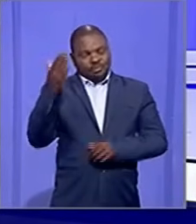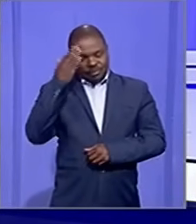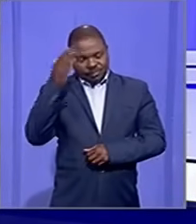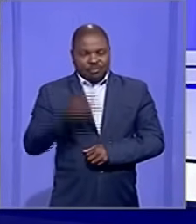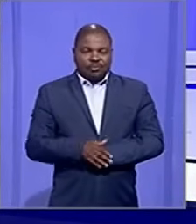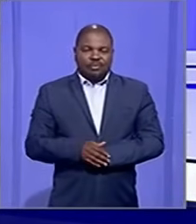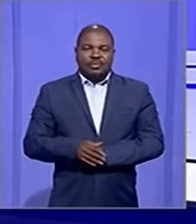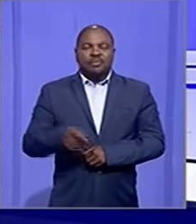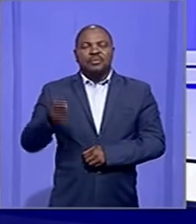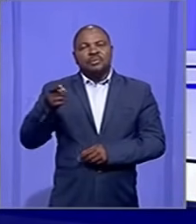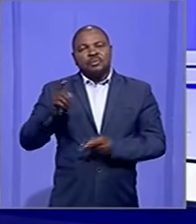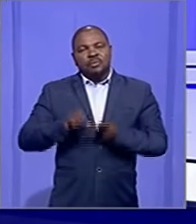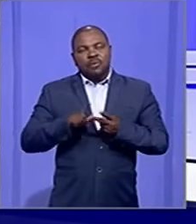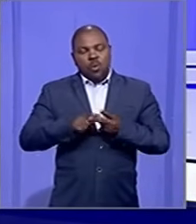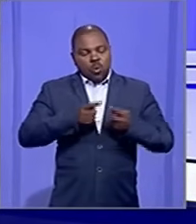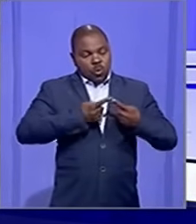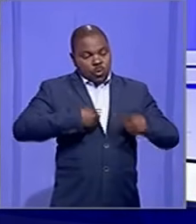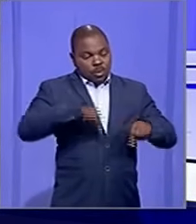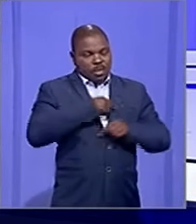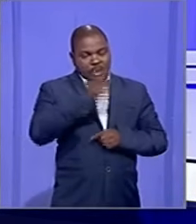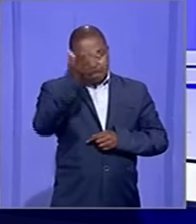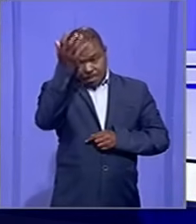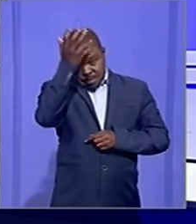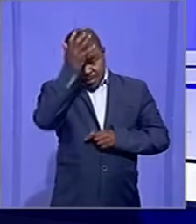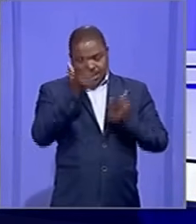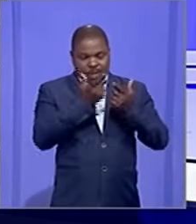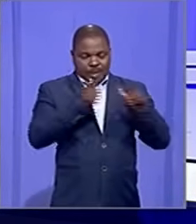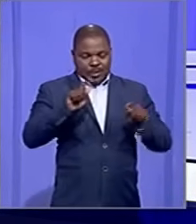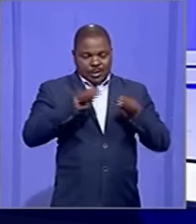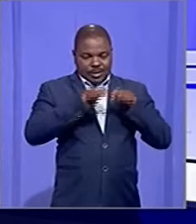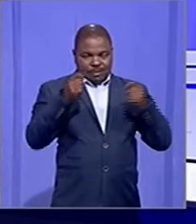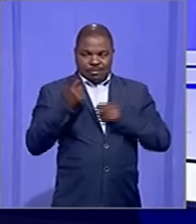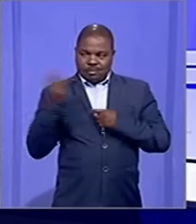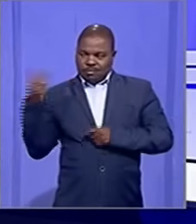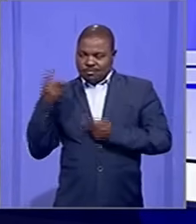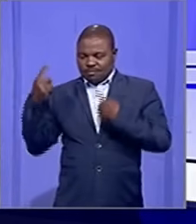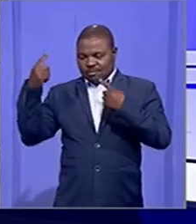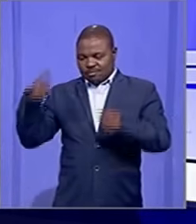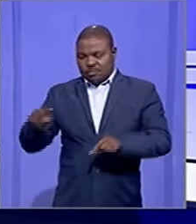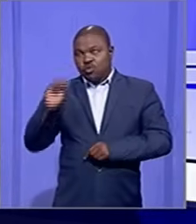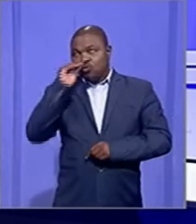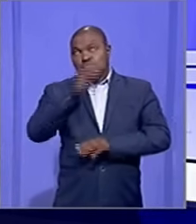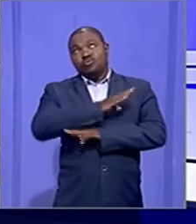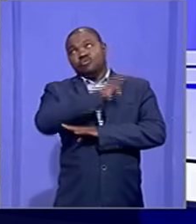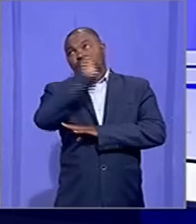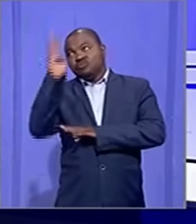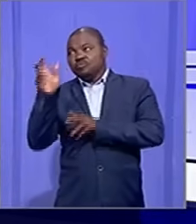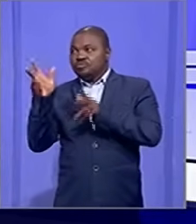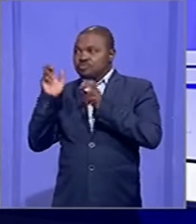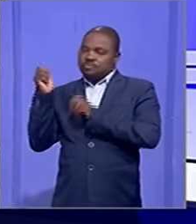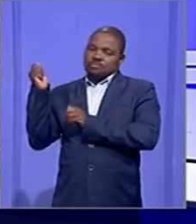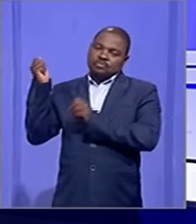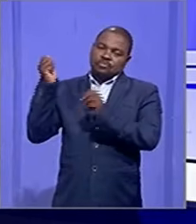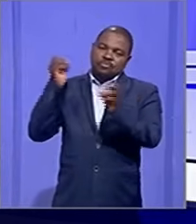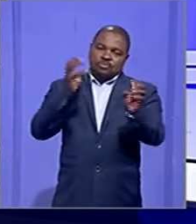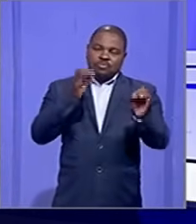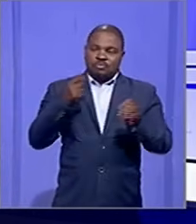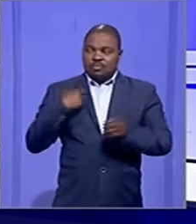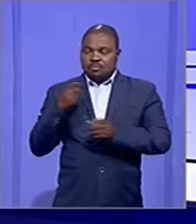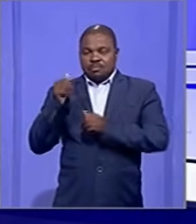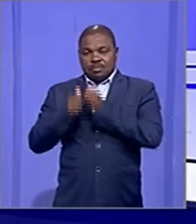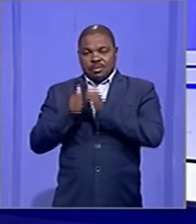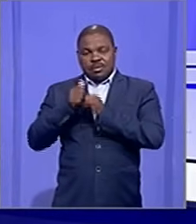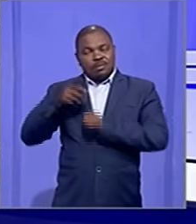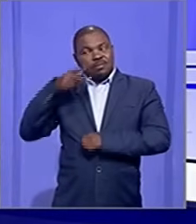Beshuntobela re memile bjalo ka sehlopha sa ditaba tša Sepedi go tla go lesolela tšeo di hlilego di direga mosegare ka moka. Nna le wa rrao ka Stanley Tlalo